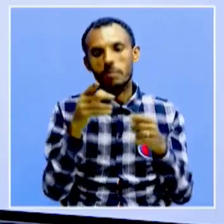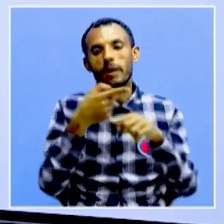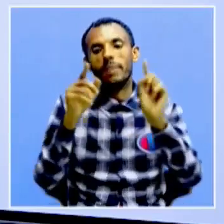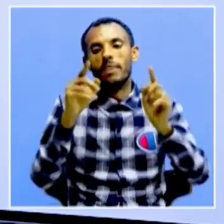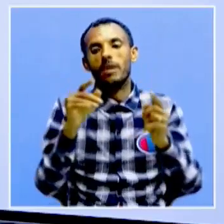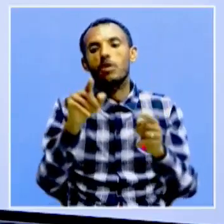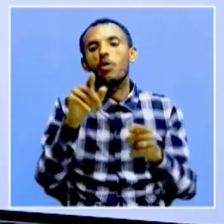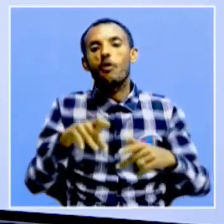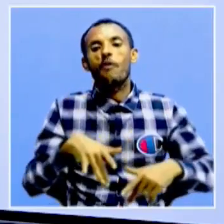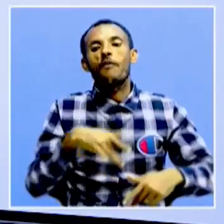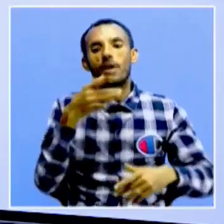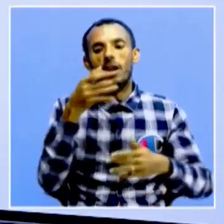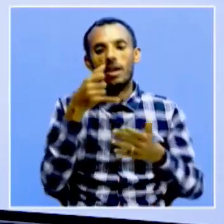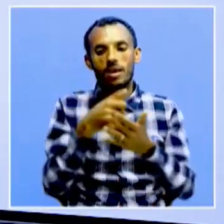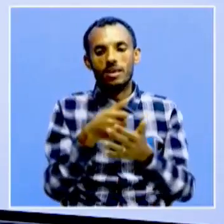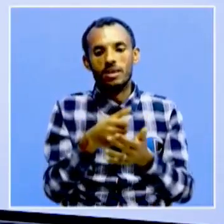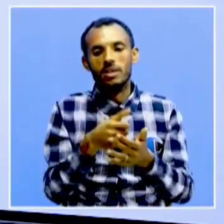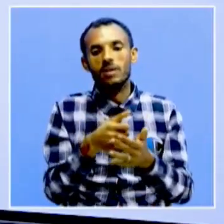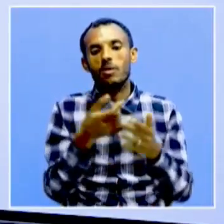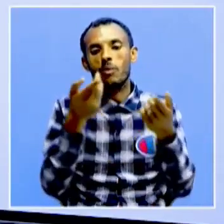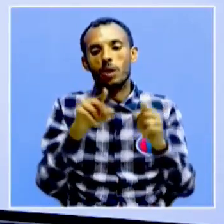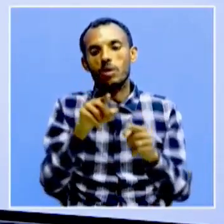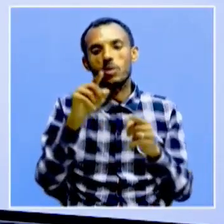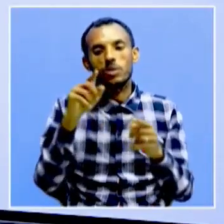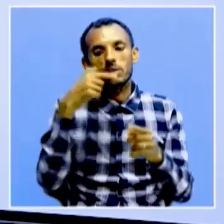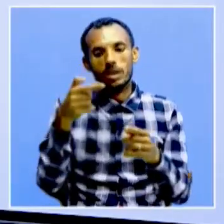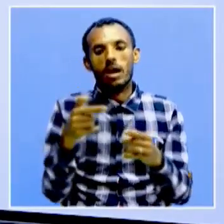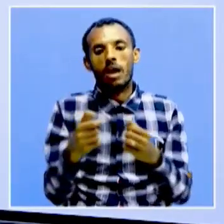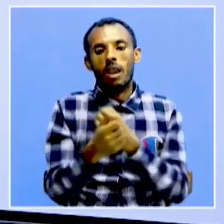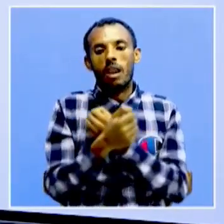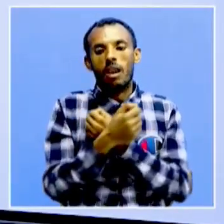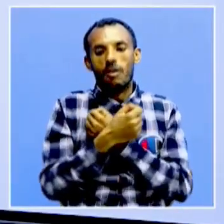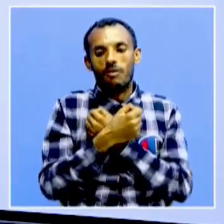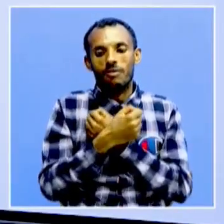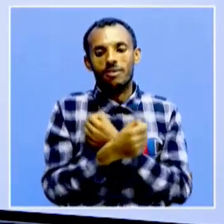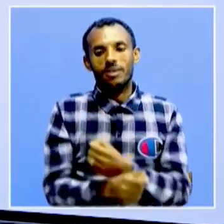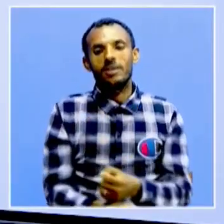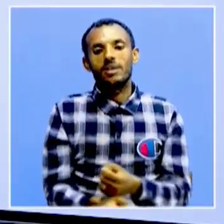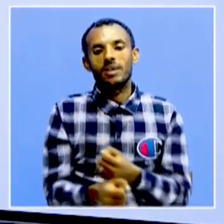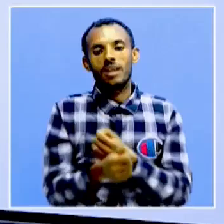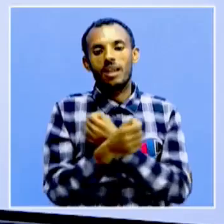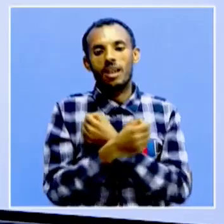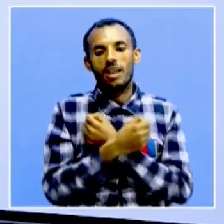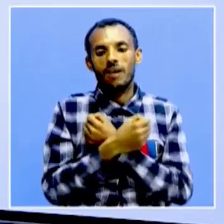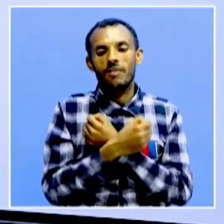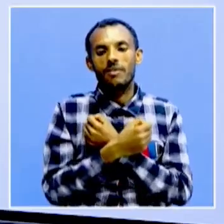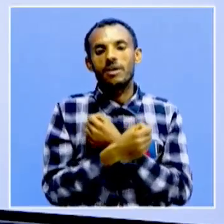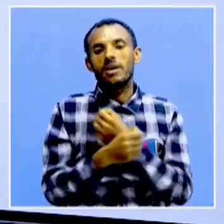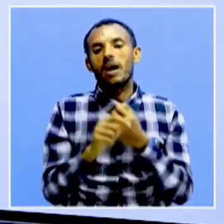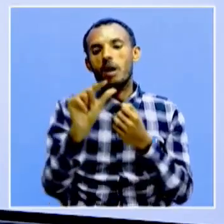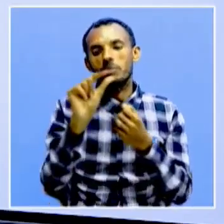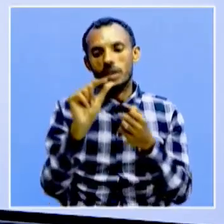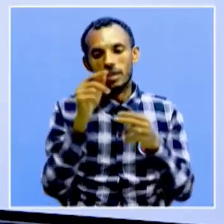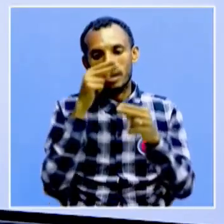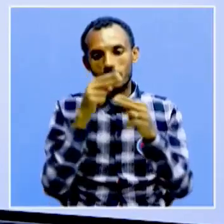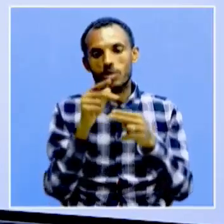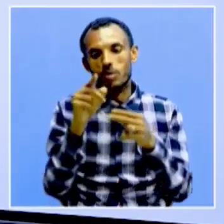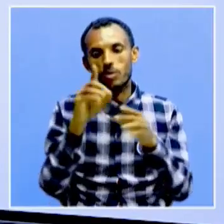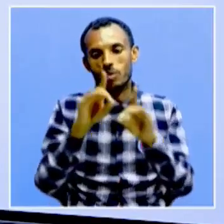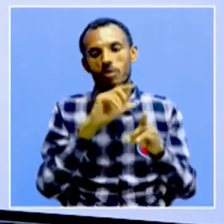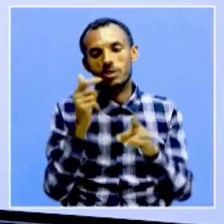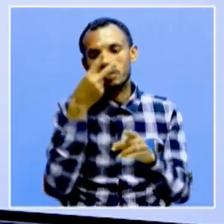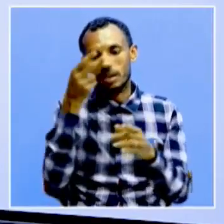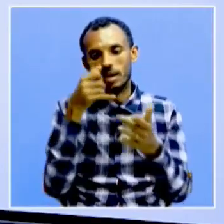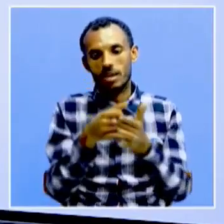right? Like, for example, when you say what? Love. Yes? Love is what? Abstract. You don't see it,